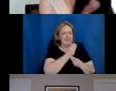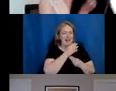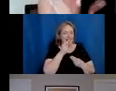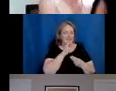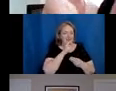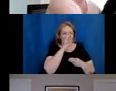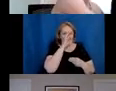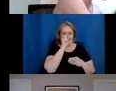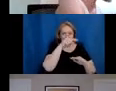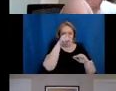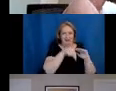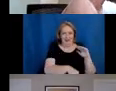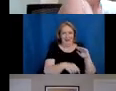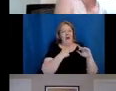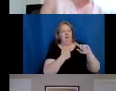dive. Oh, got a friend.